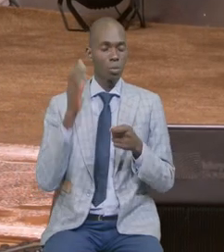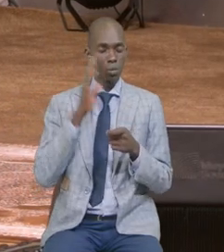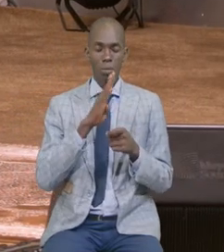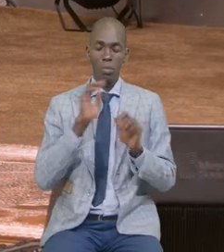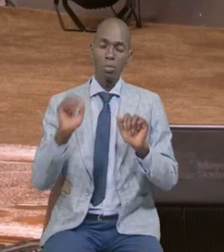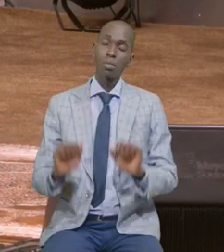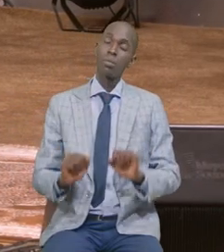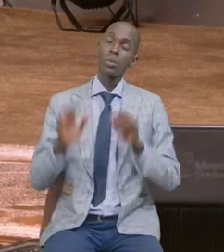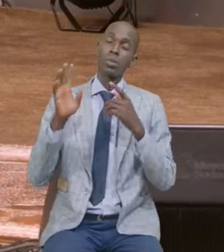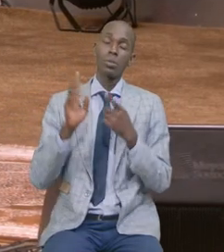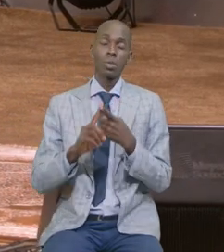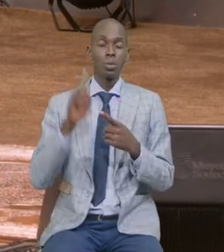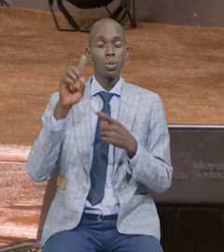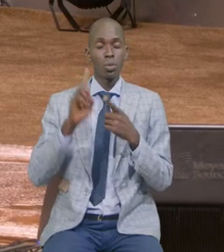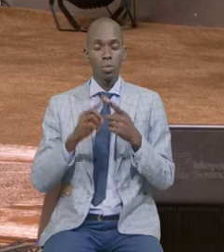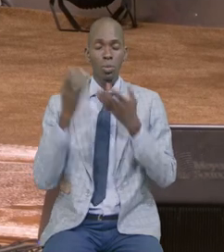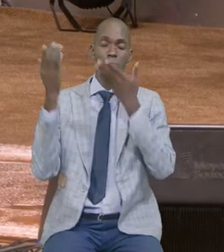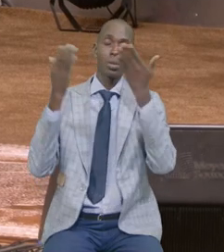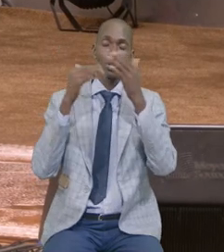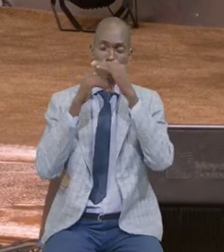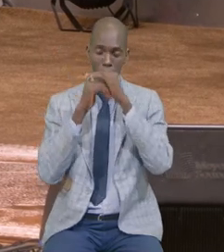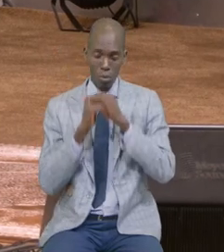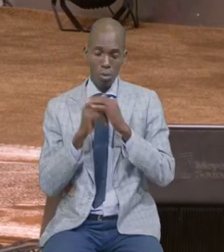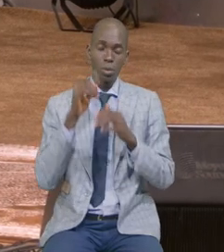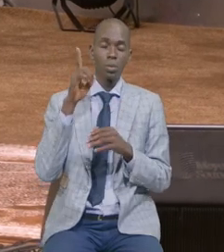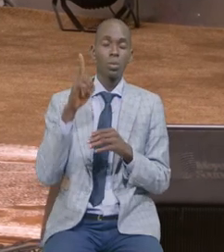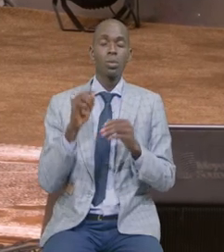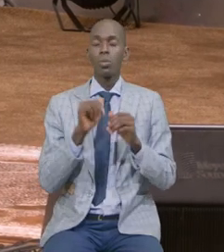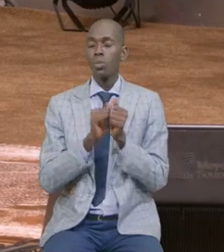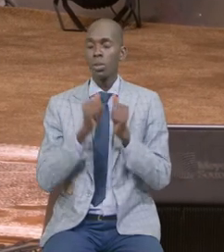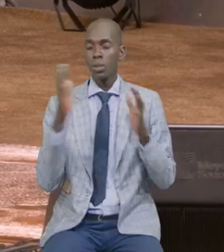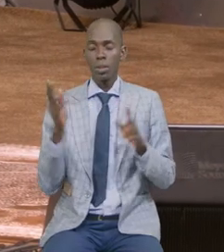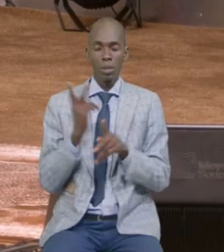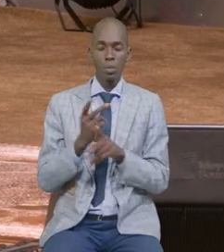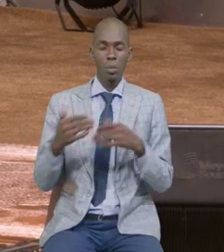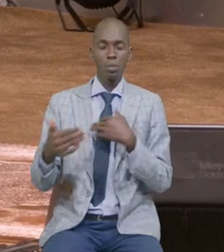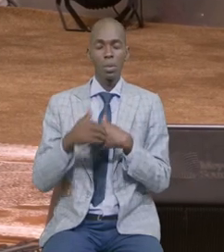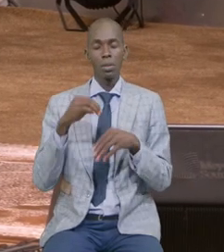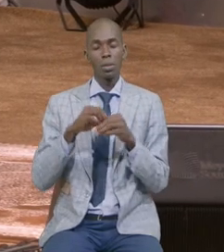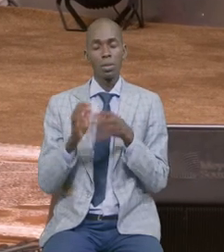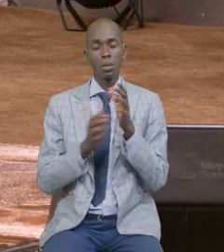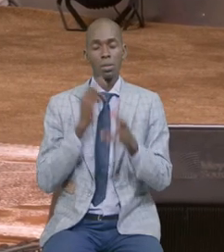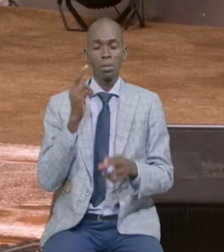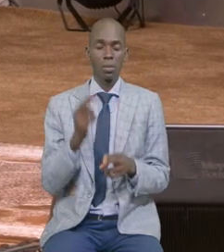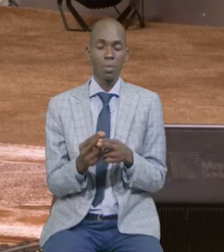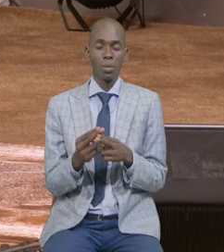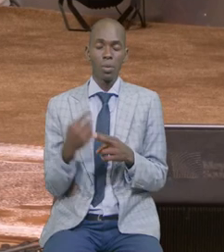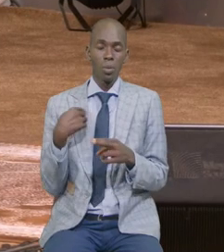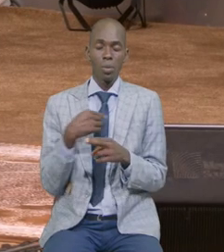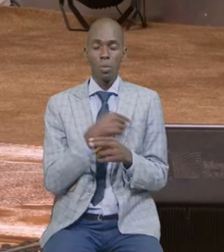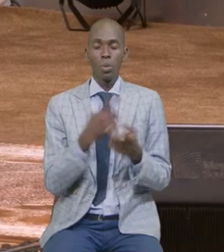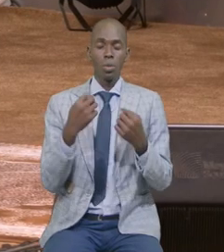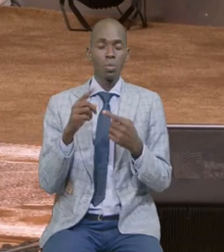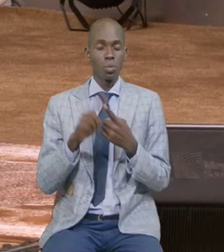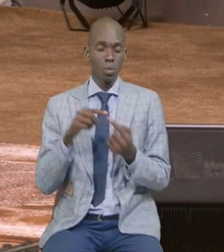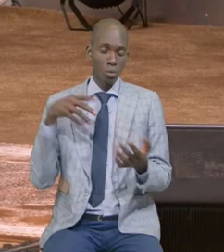to serve and to worship you unreservedly in Jesus' name. We come to the study of